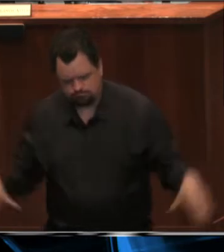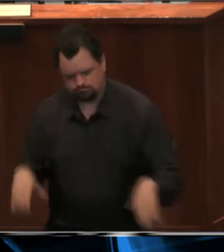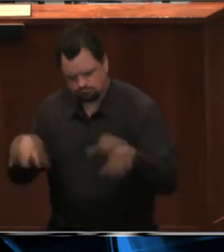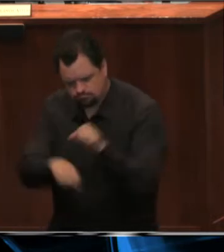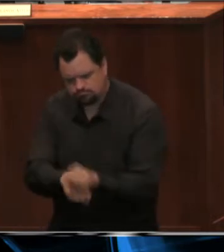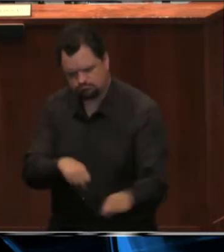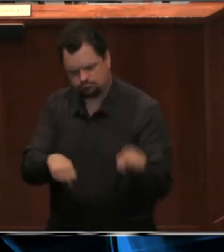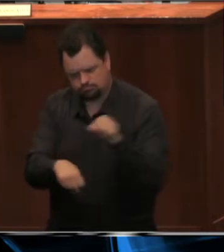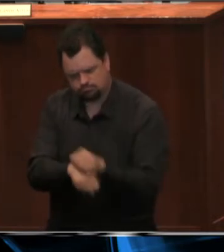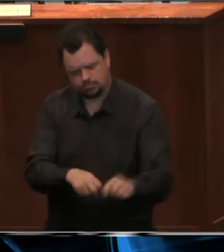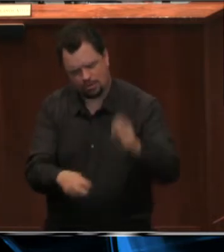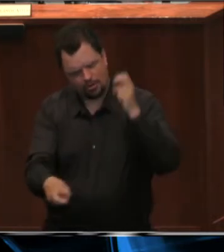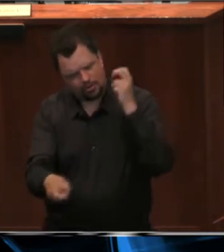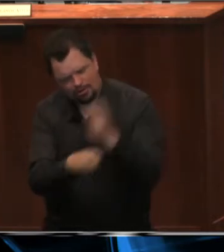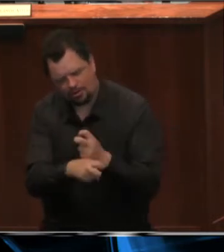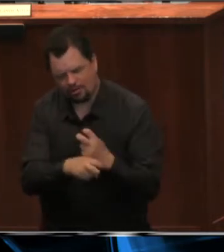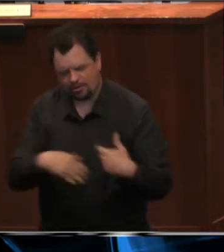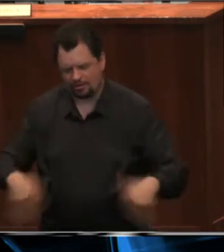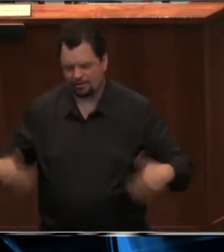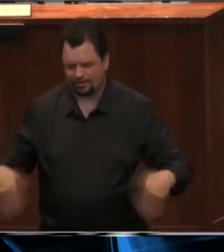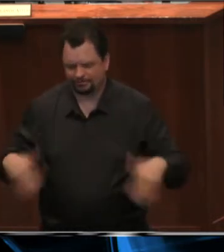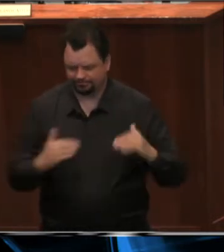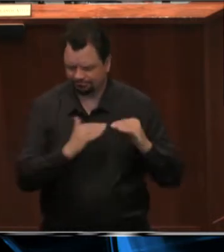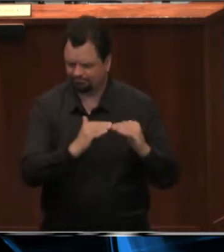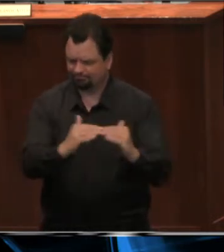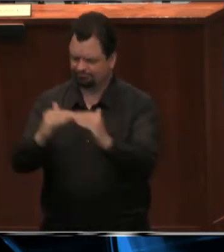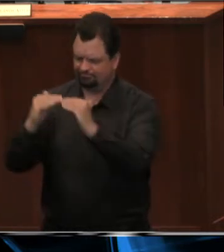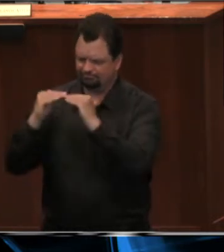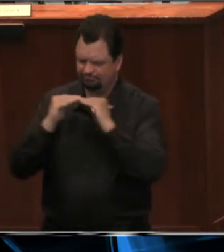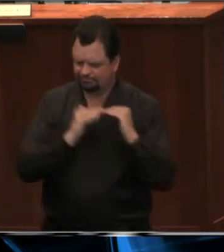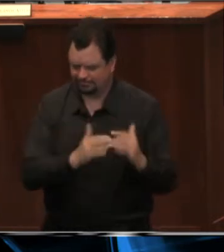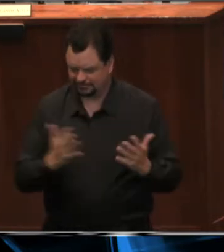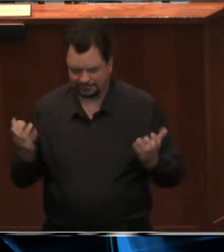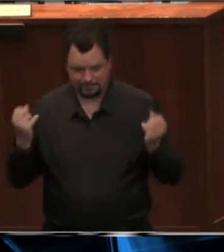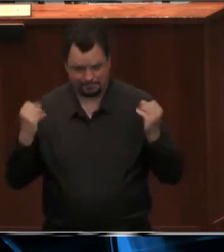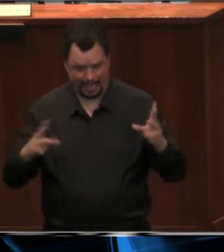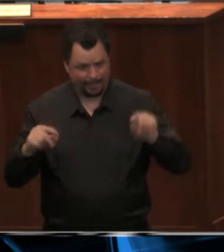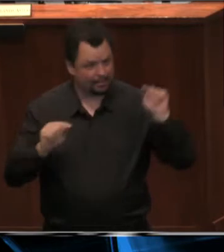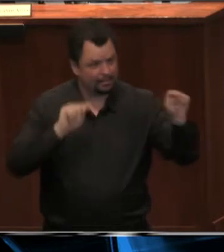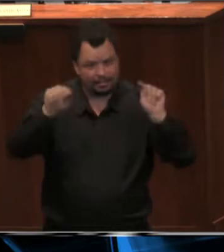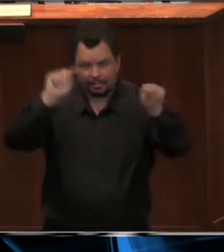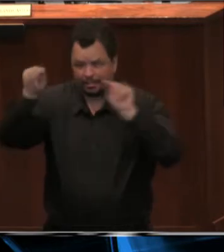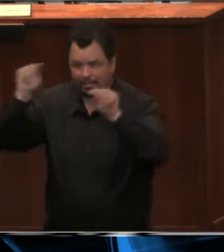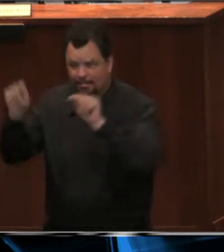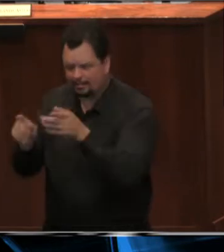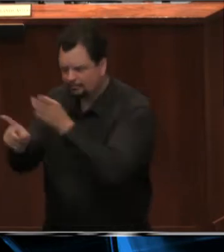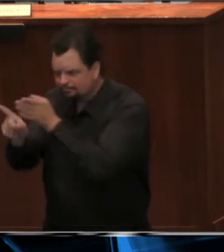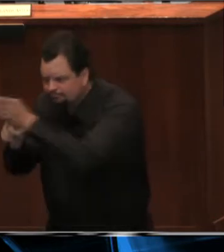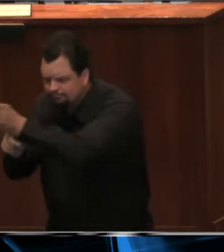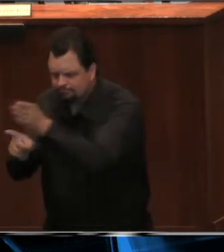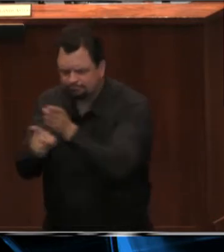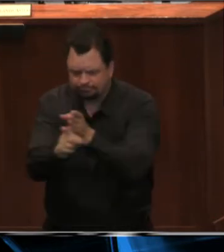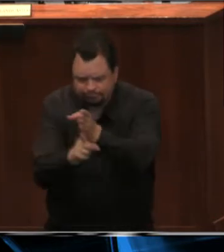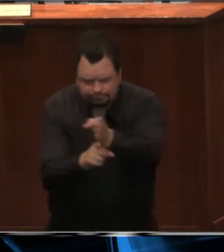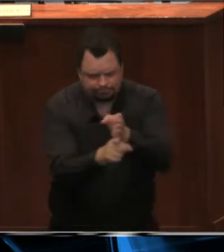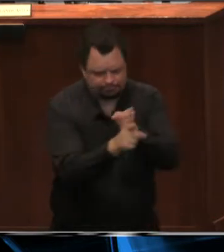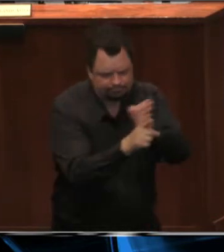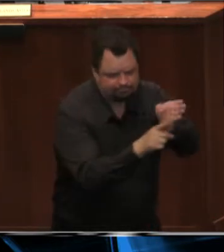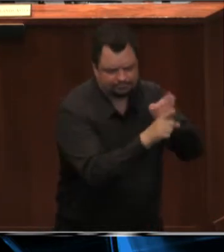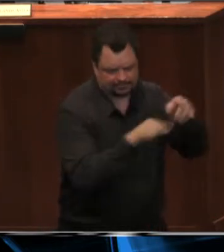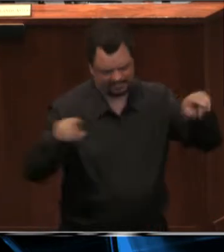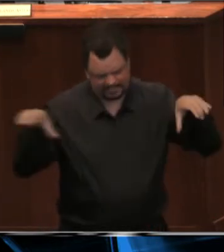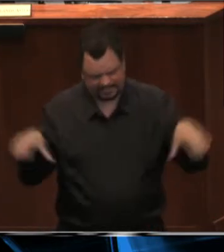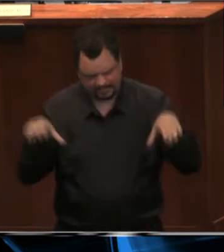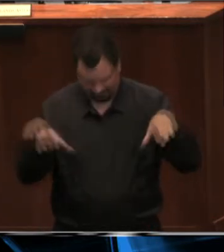as well, each of them working in different sectors that have some kind of an impact on how this is playing out in our